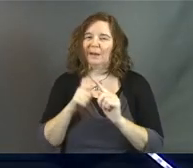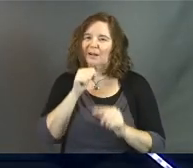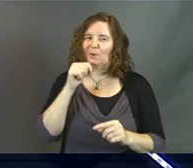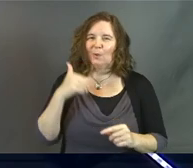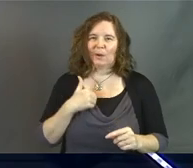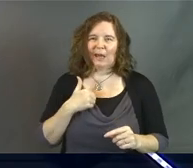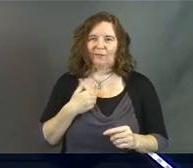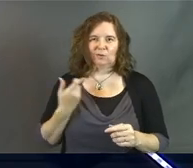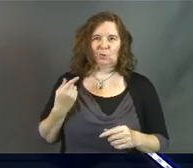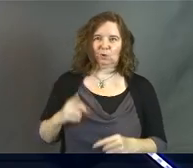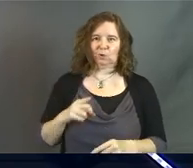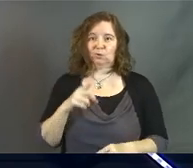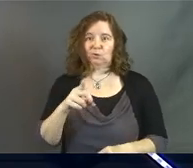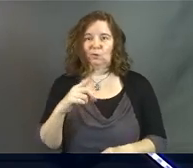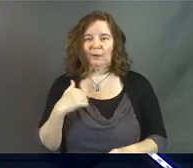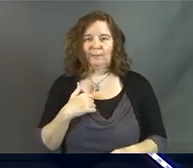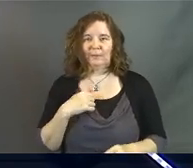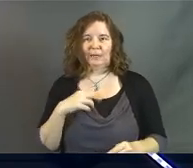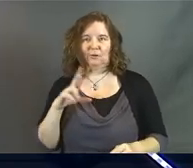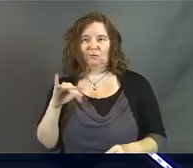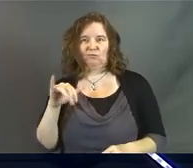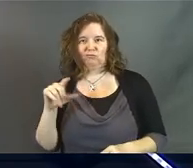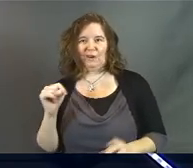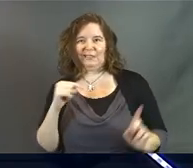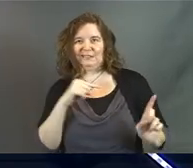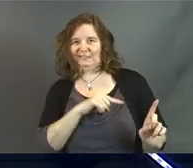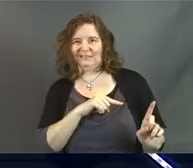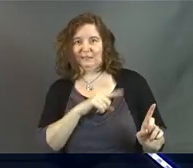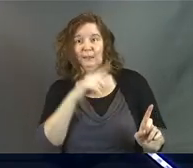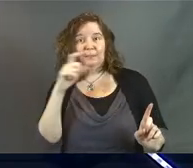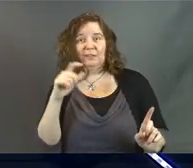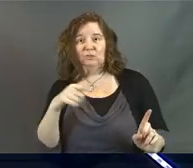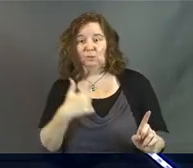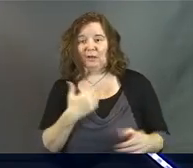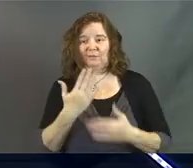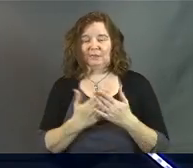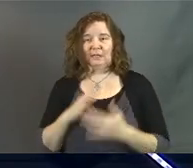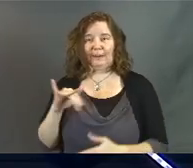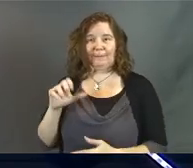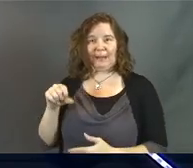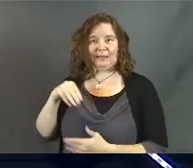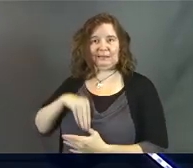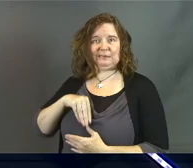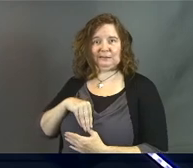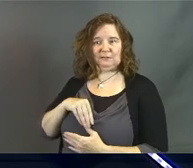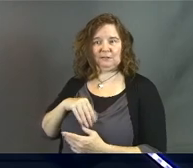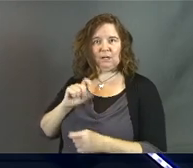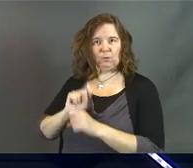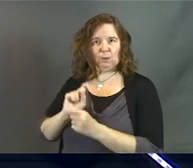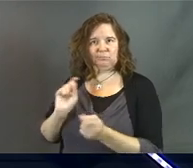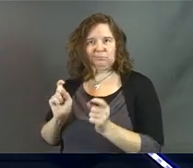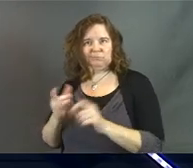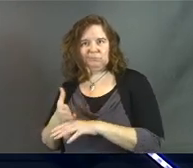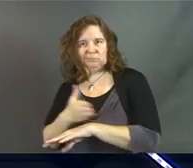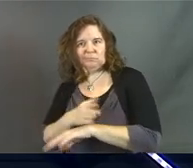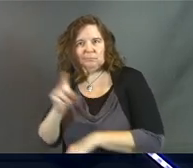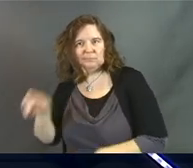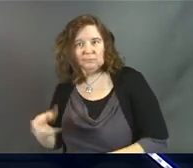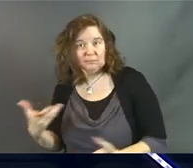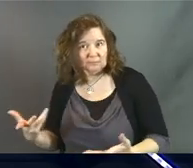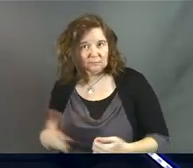don't have to accuse you of being a racist just because you've got some biases to work on or I've got some biases to work